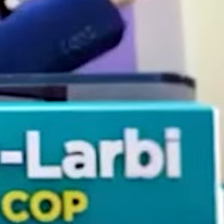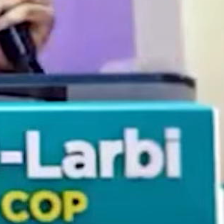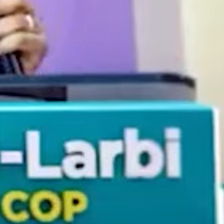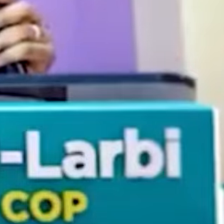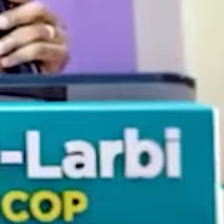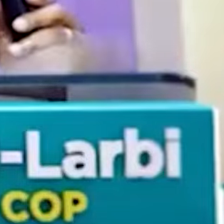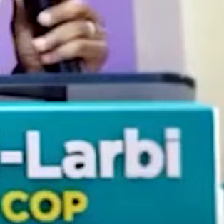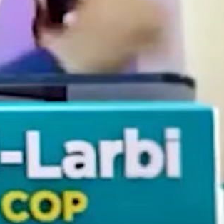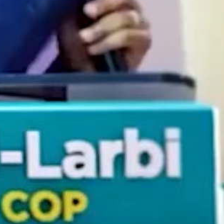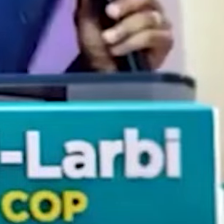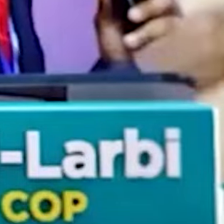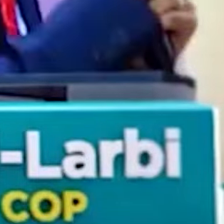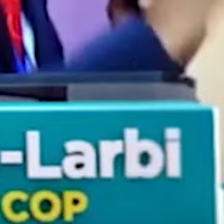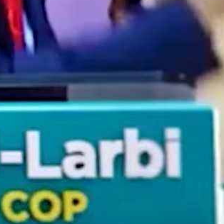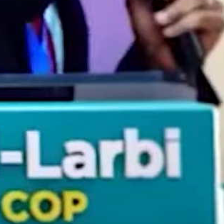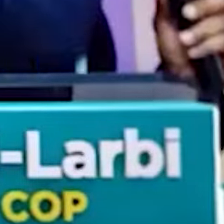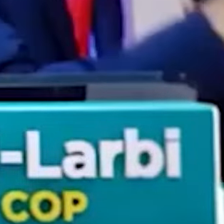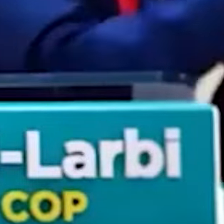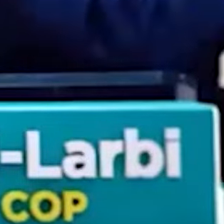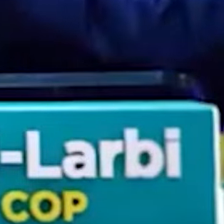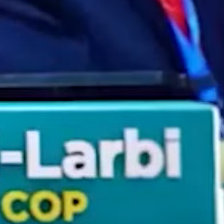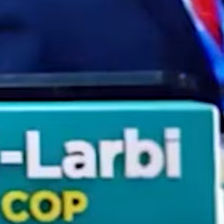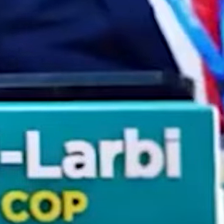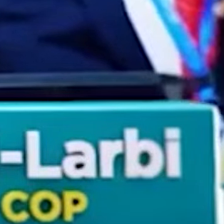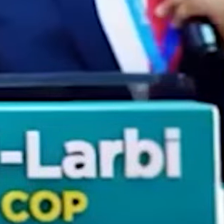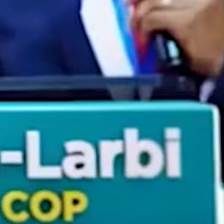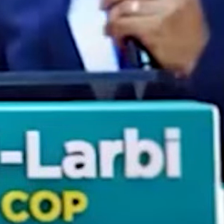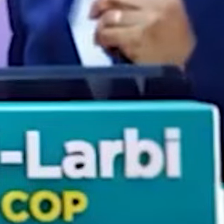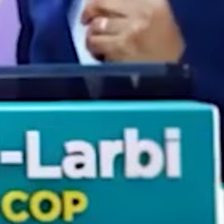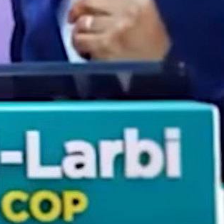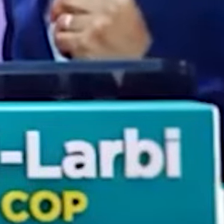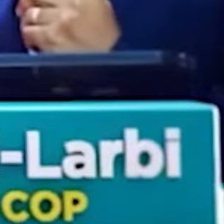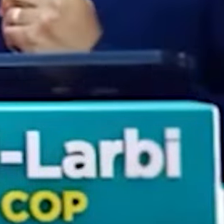tax collectors. We pray for God to raise right security agents.